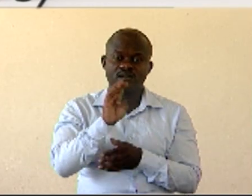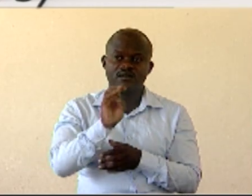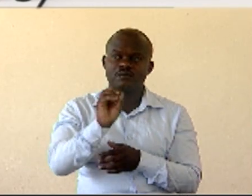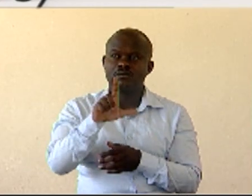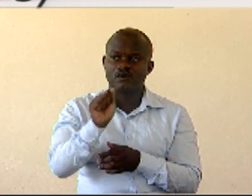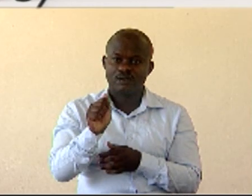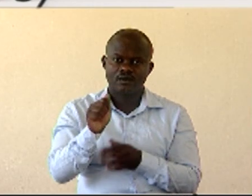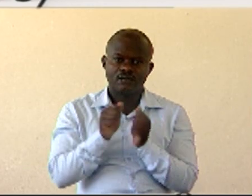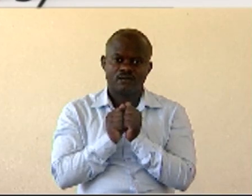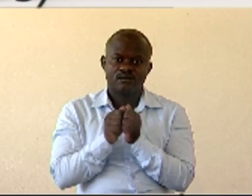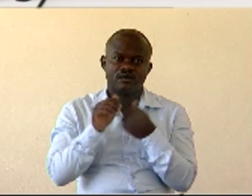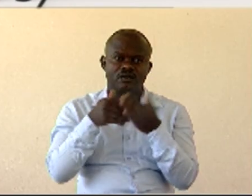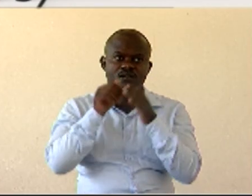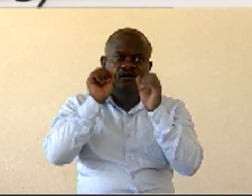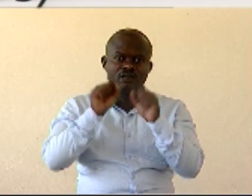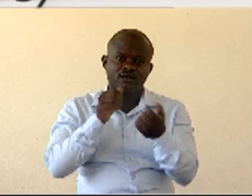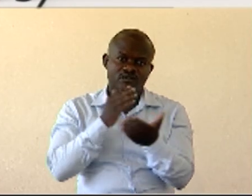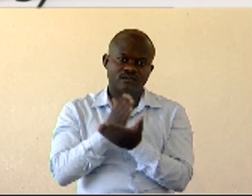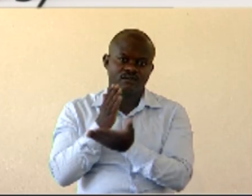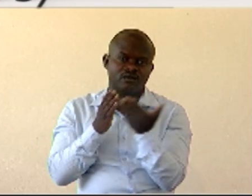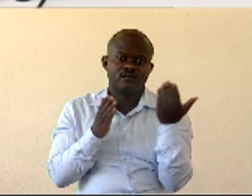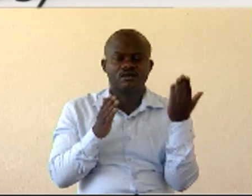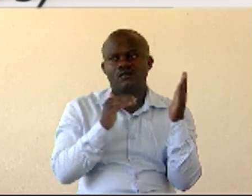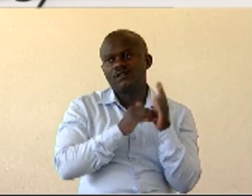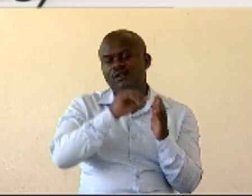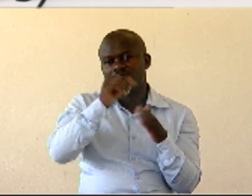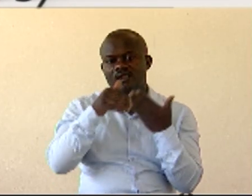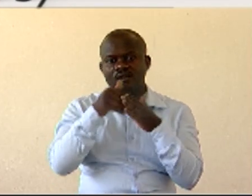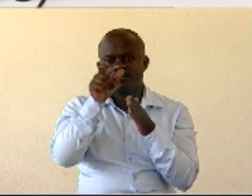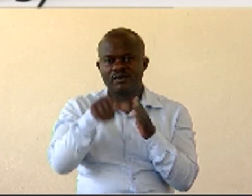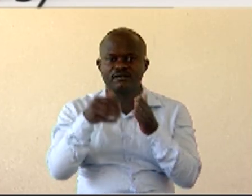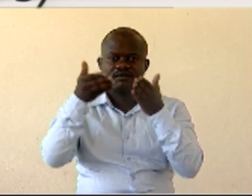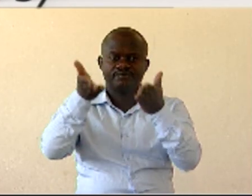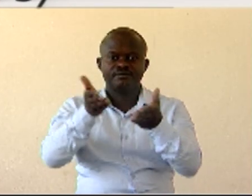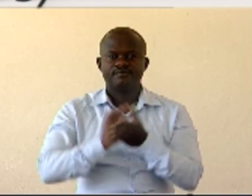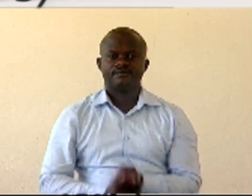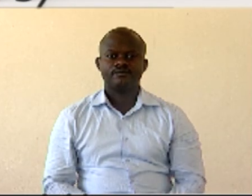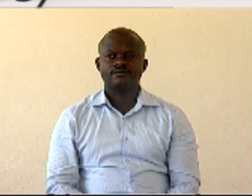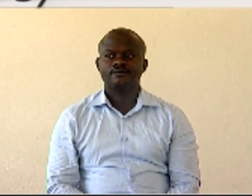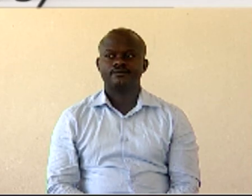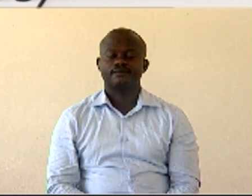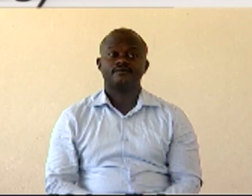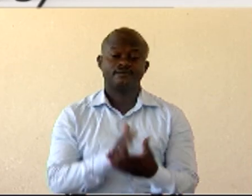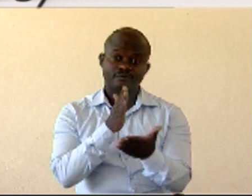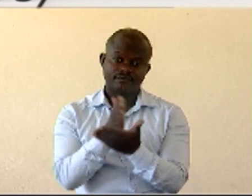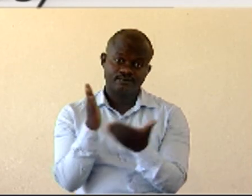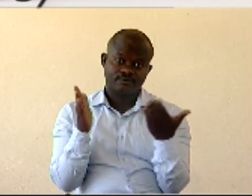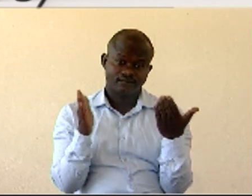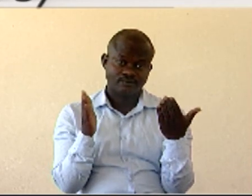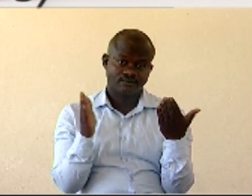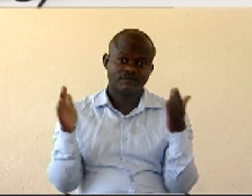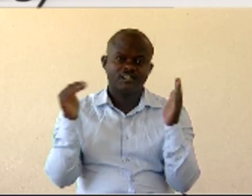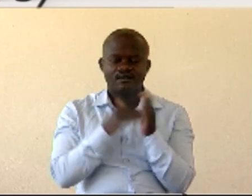disease. They can just be spread from one person to another person very easily. All right?